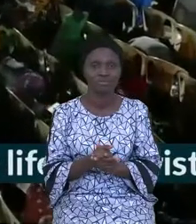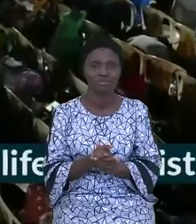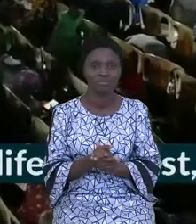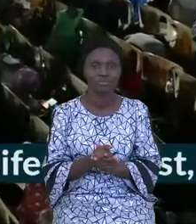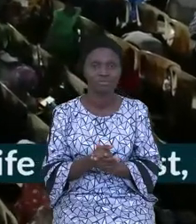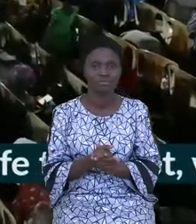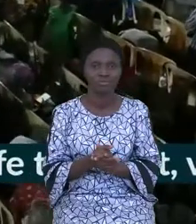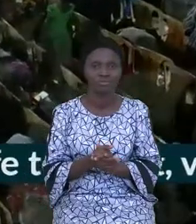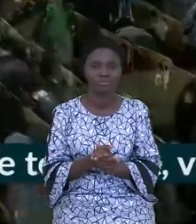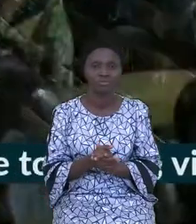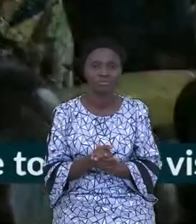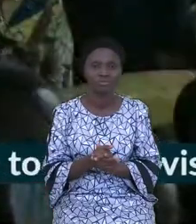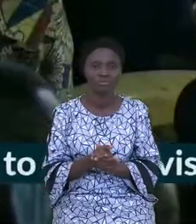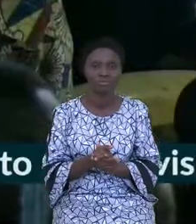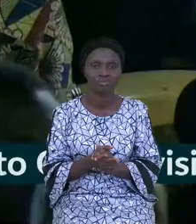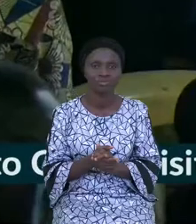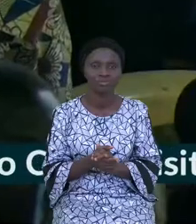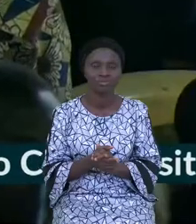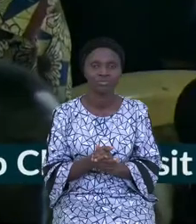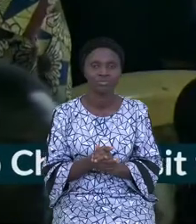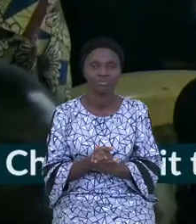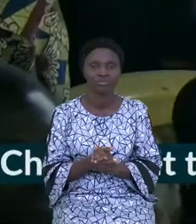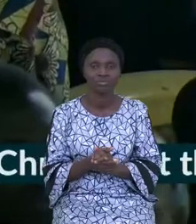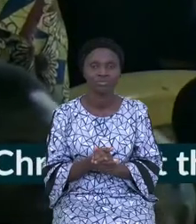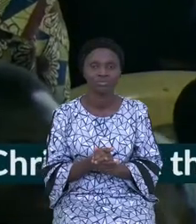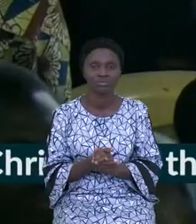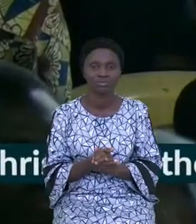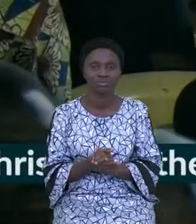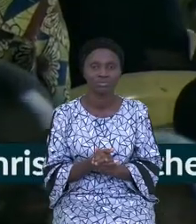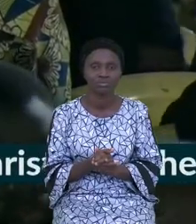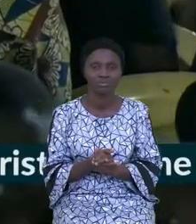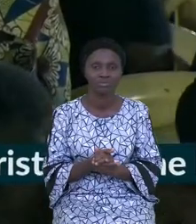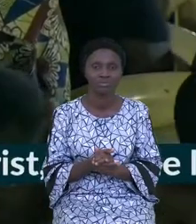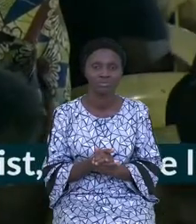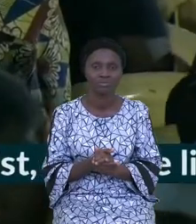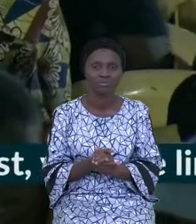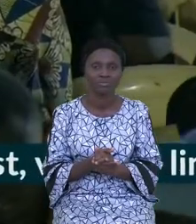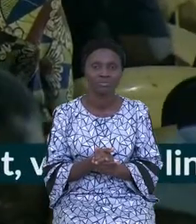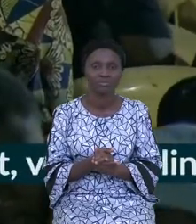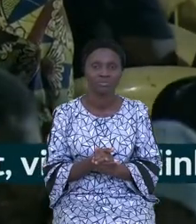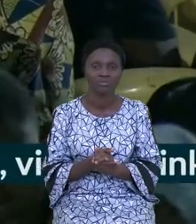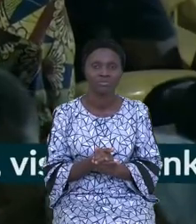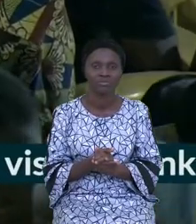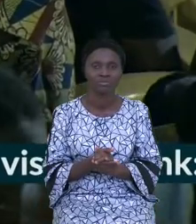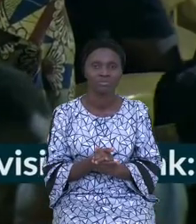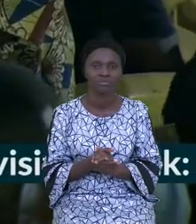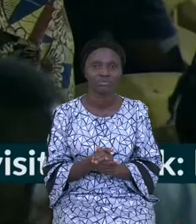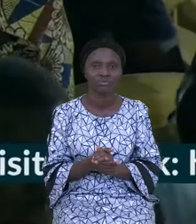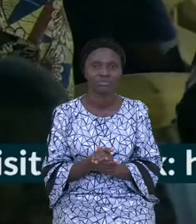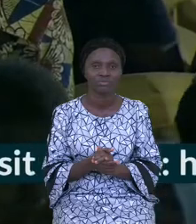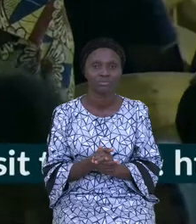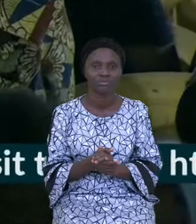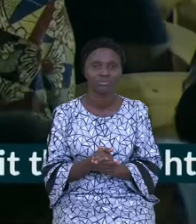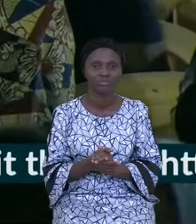it. Get all the details. Remember I said names,